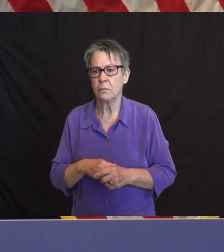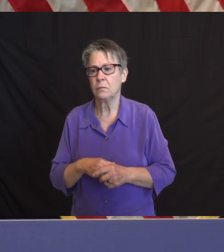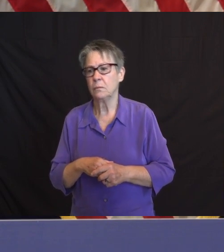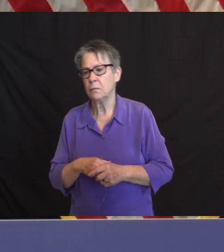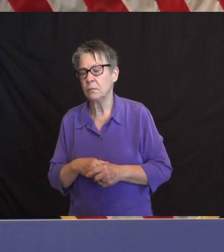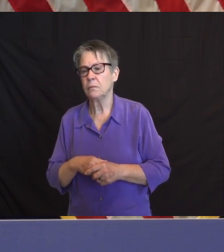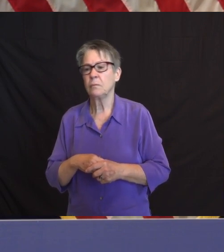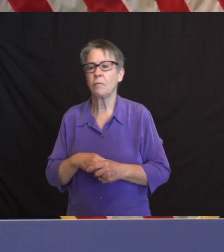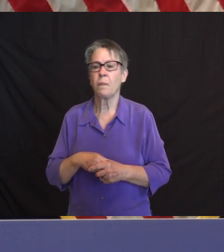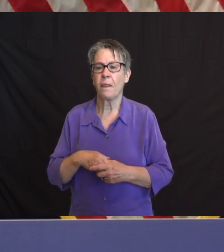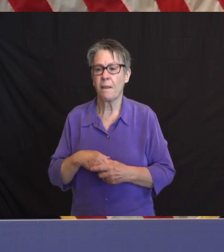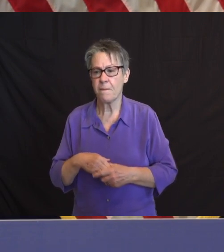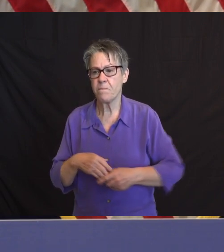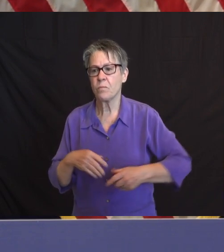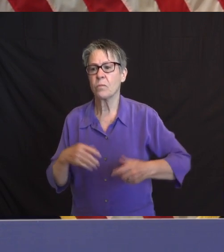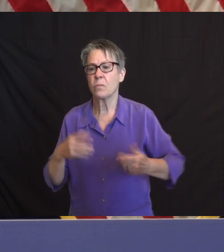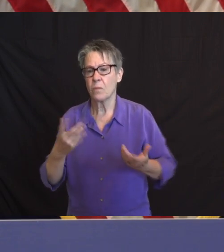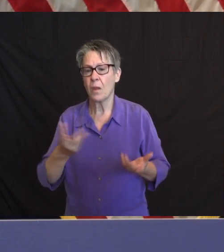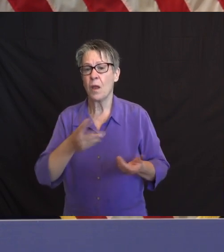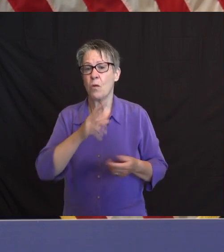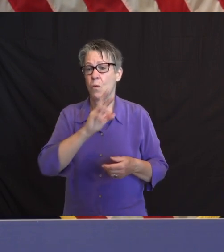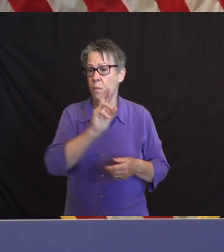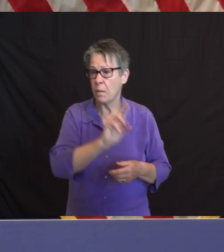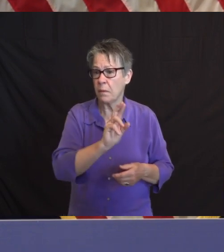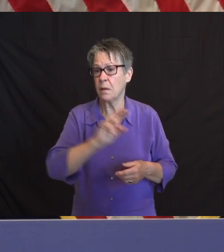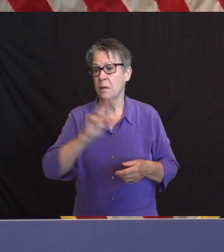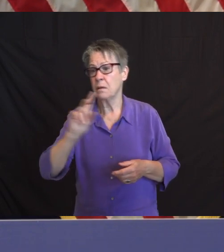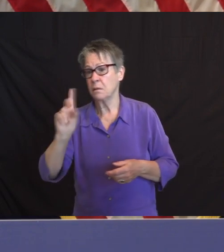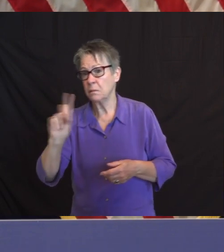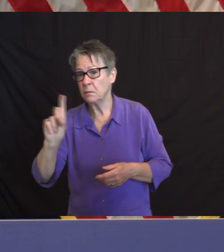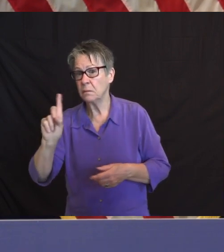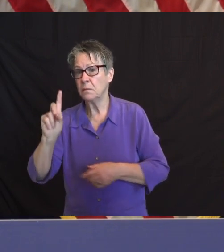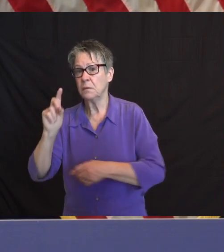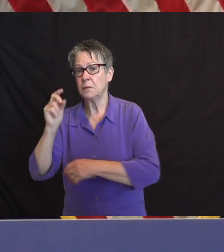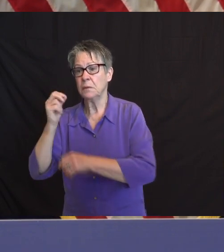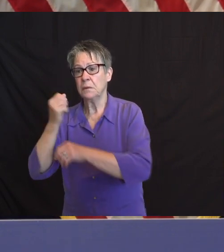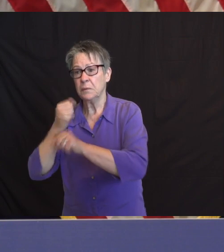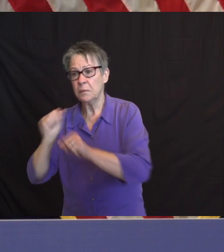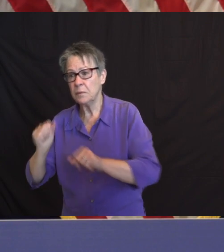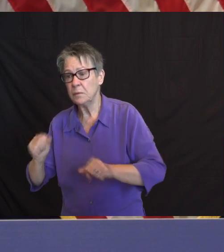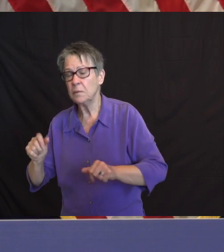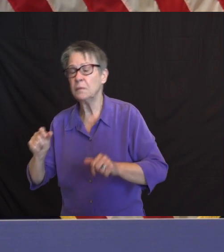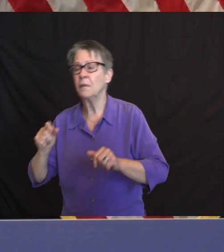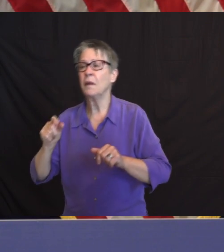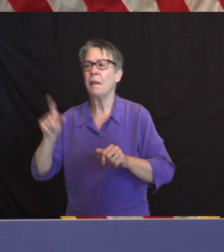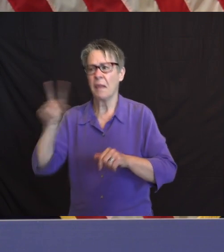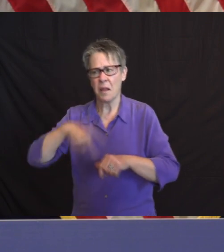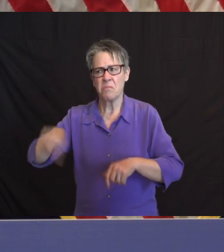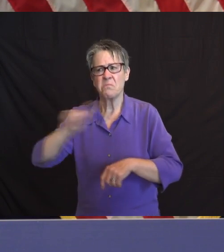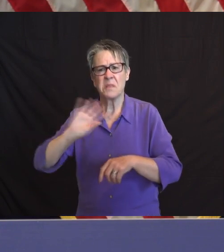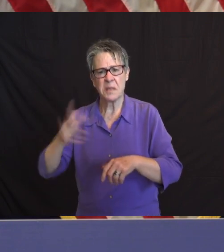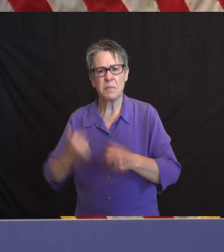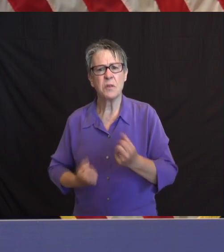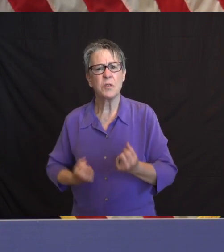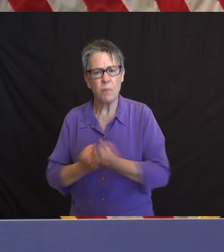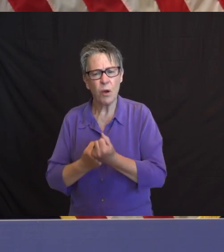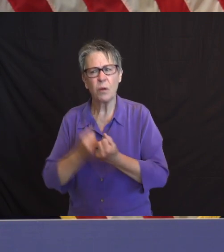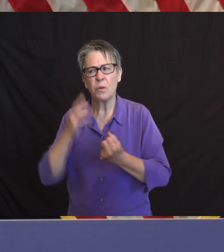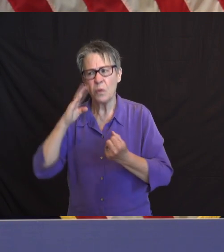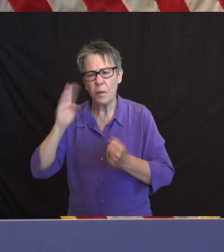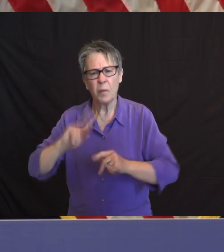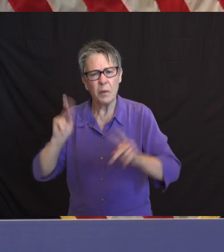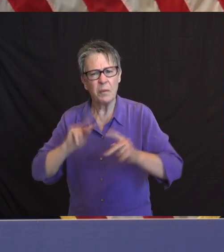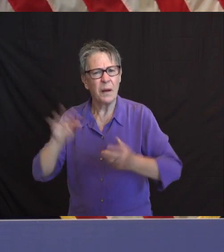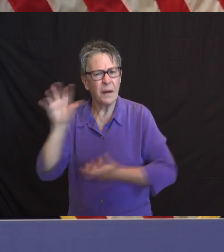what they stand for are confused and concerned and in some cases angered that you are picking and choosing how the executive order that